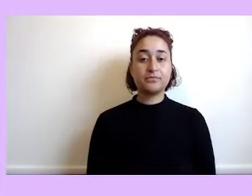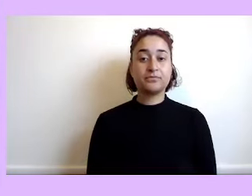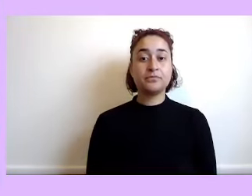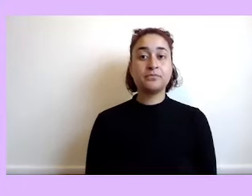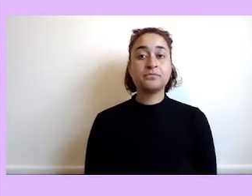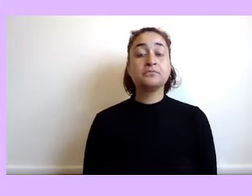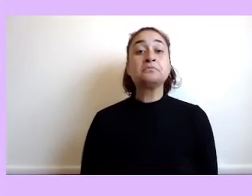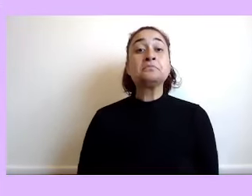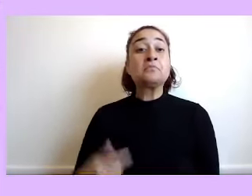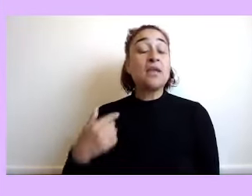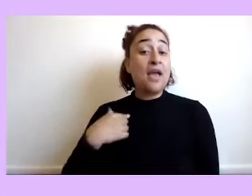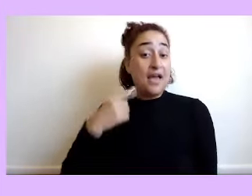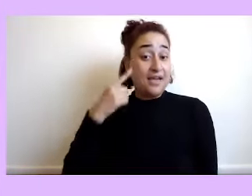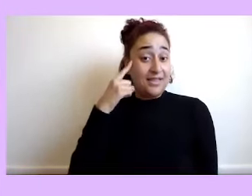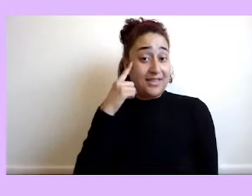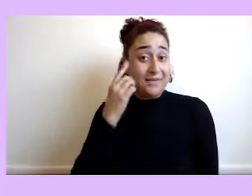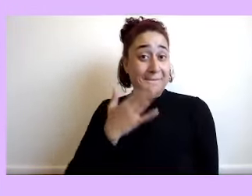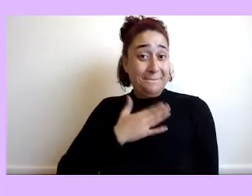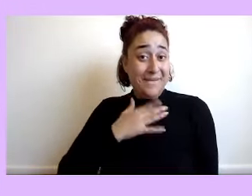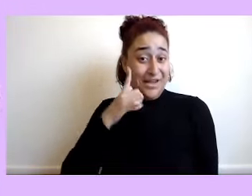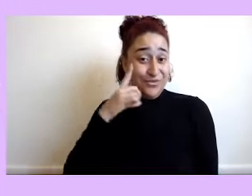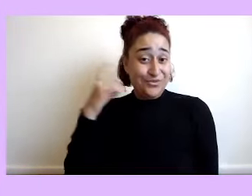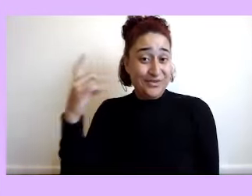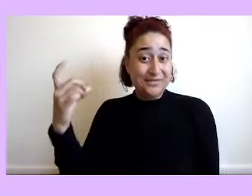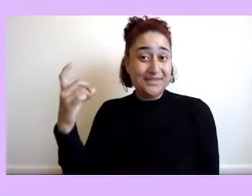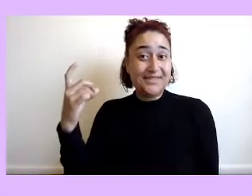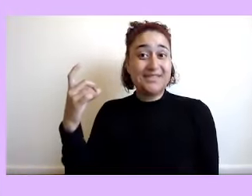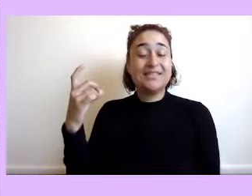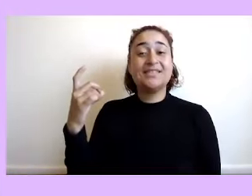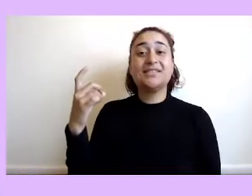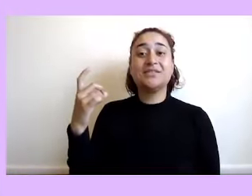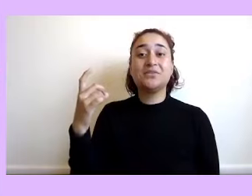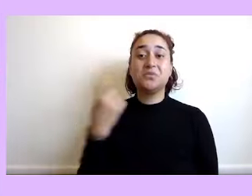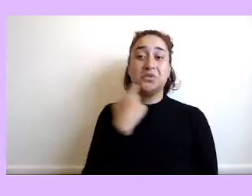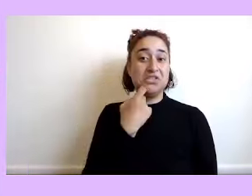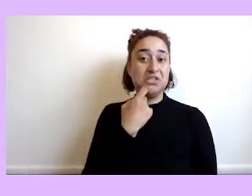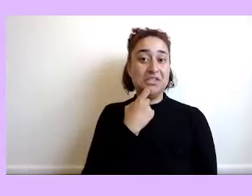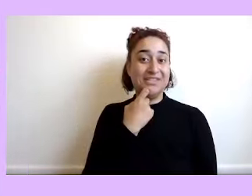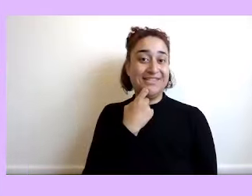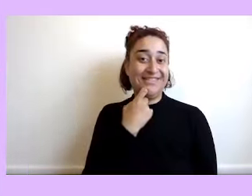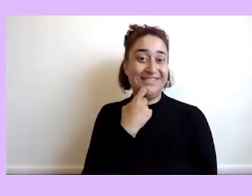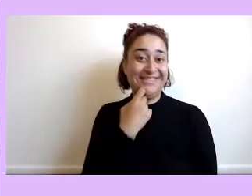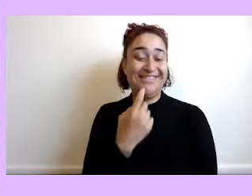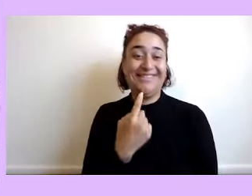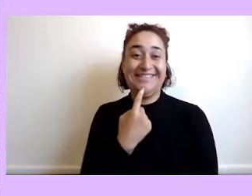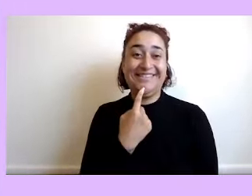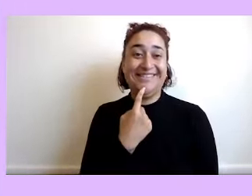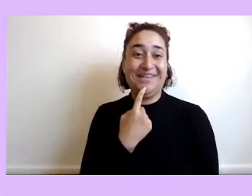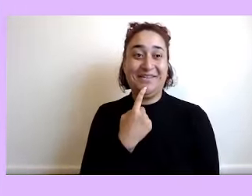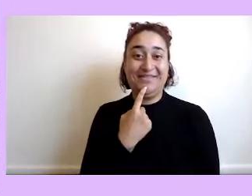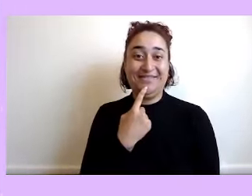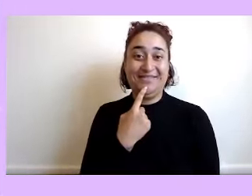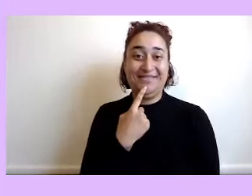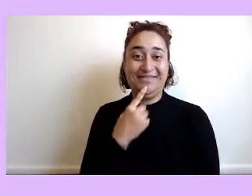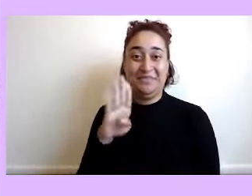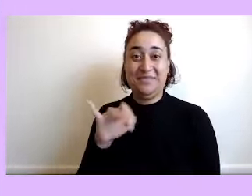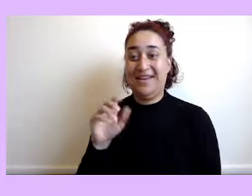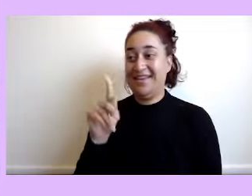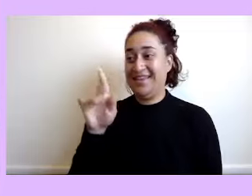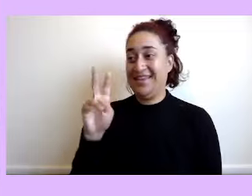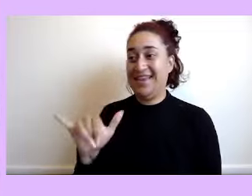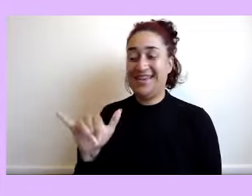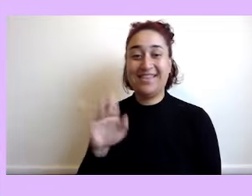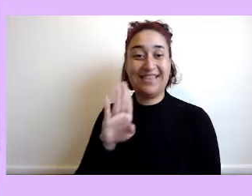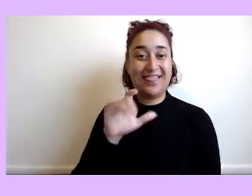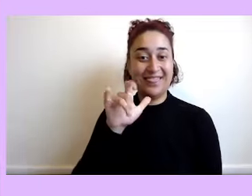I think my dreams were just voiced by Kenny in many ways, which I appreciate. The lab, scenario.